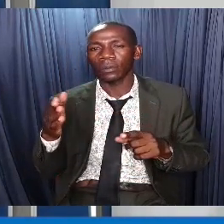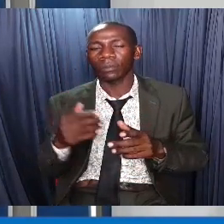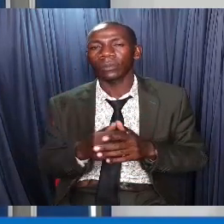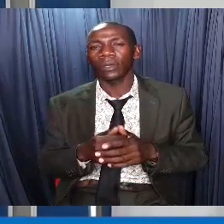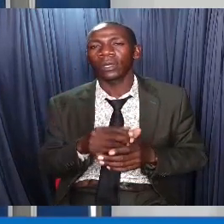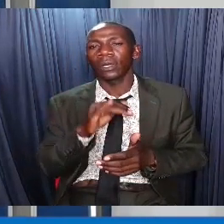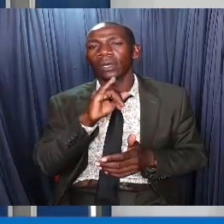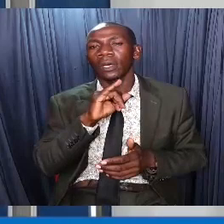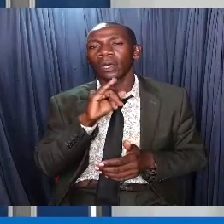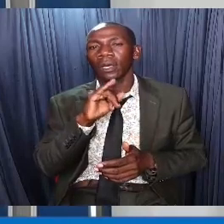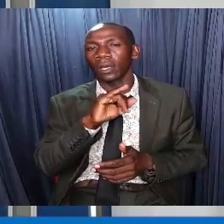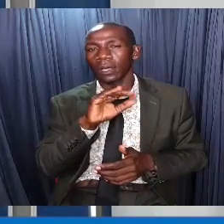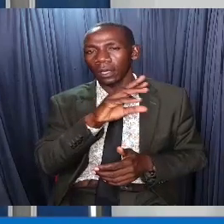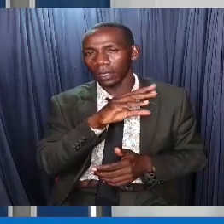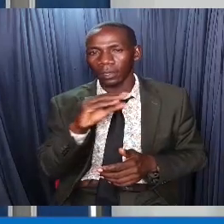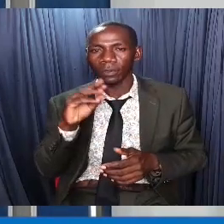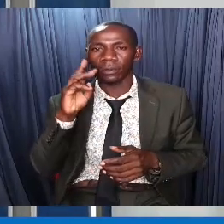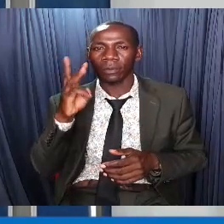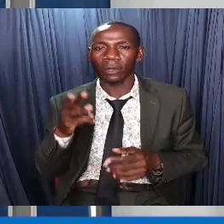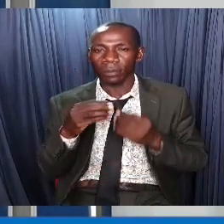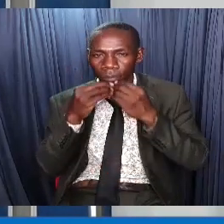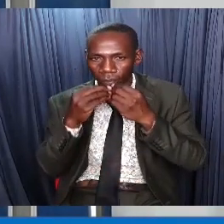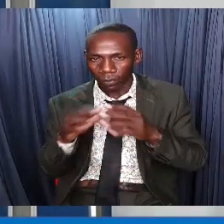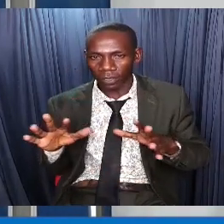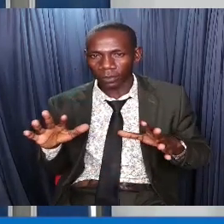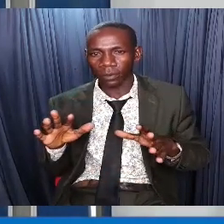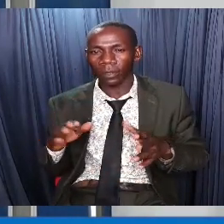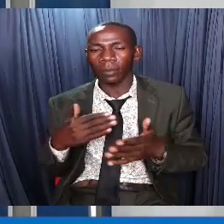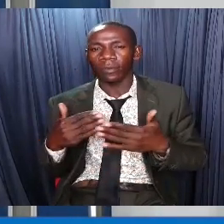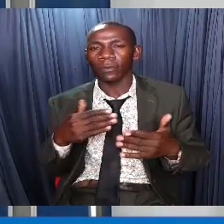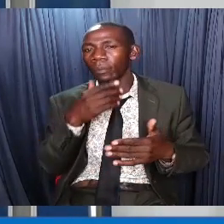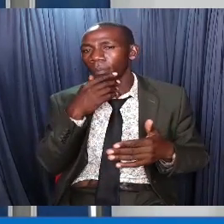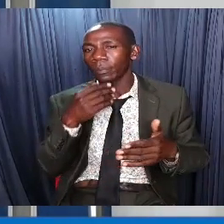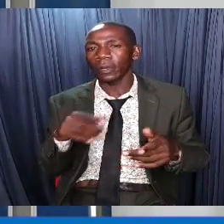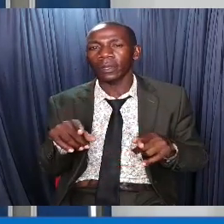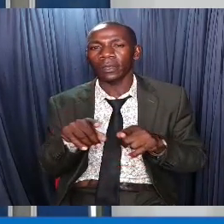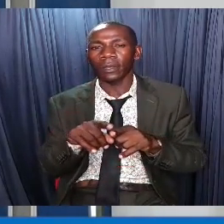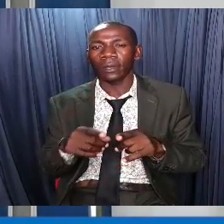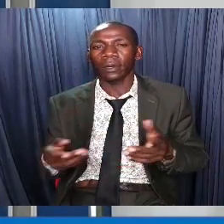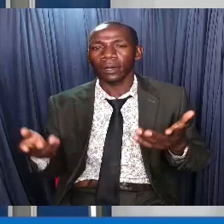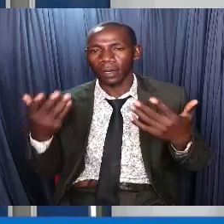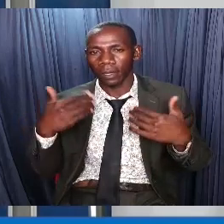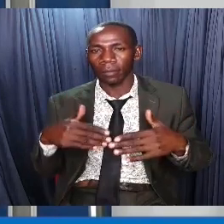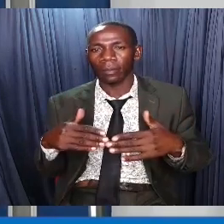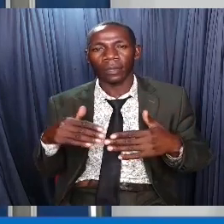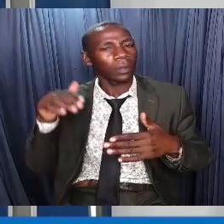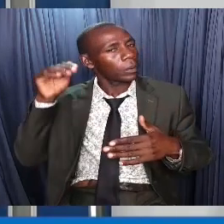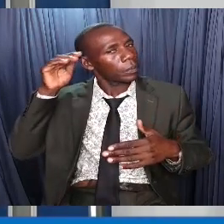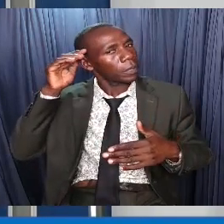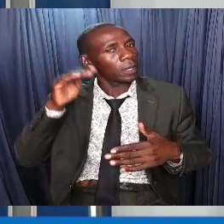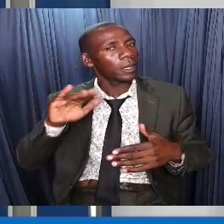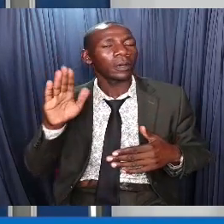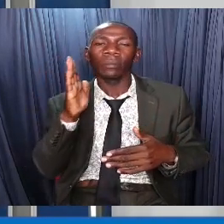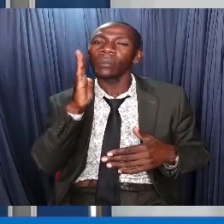Na atakubariki kabla ya ndugu yako aje. He'll bless you before your brother Esau comes back. Yakobo akatii mamake. Jacob obeyed the mother.